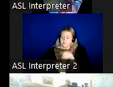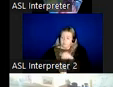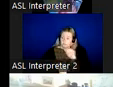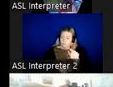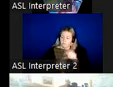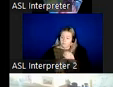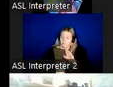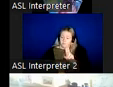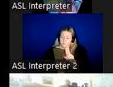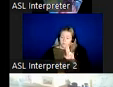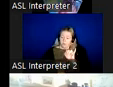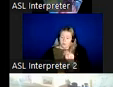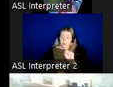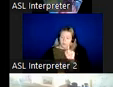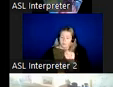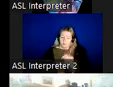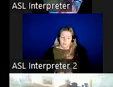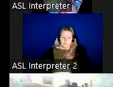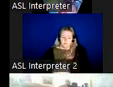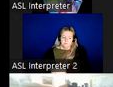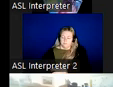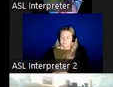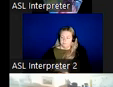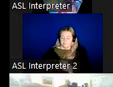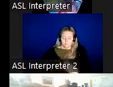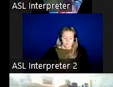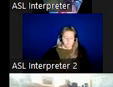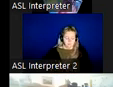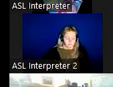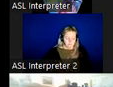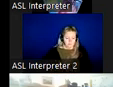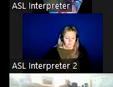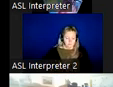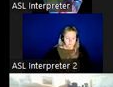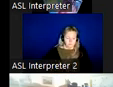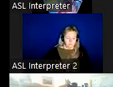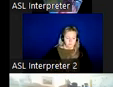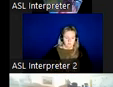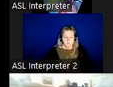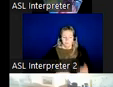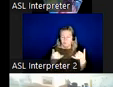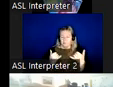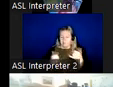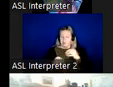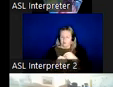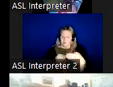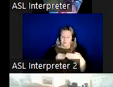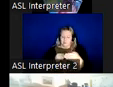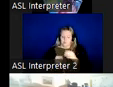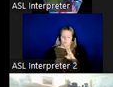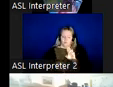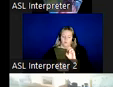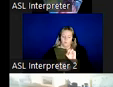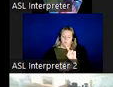Buren? So right now they're just located here in Corner Brook. But it's